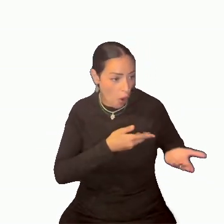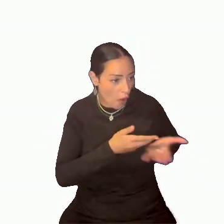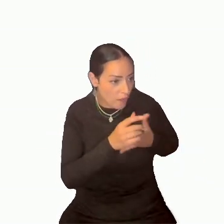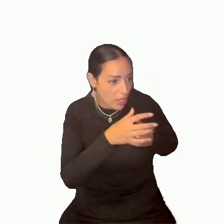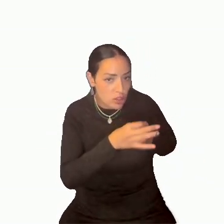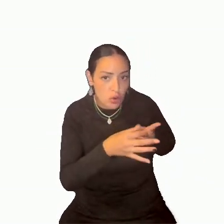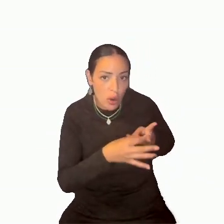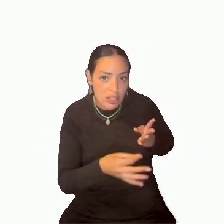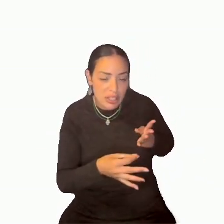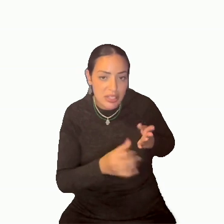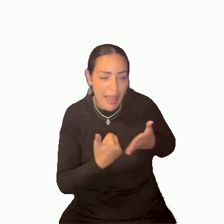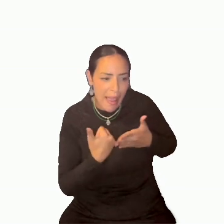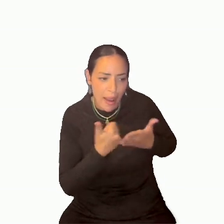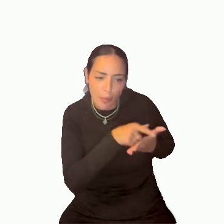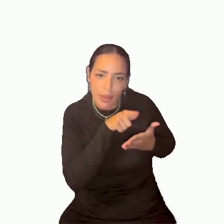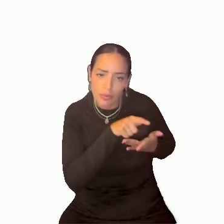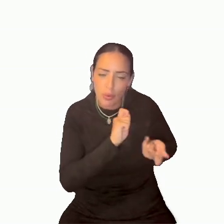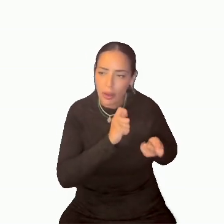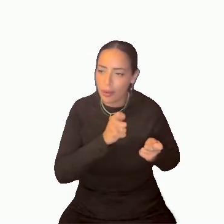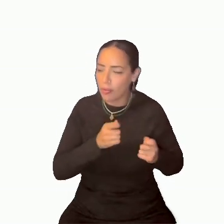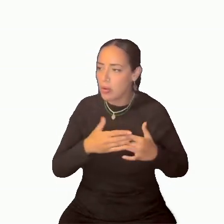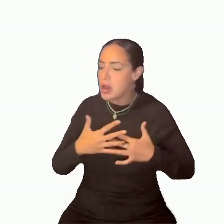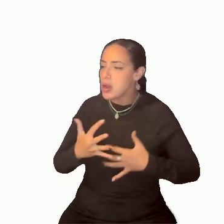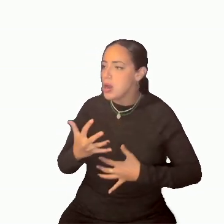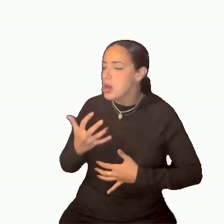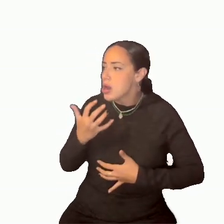enough to bring them back into their window of tolerance again.